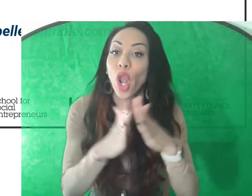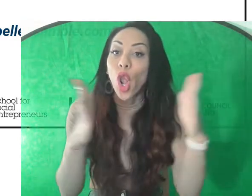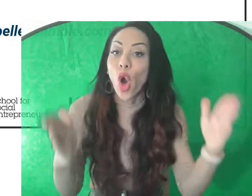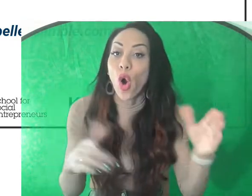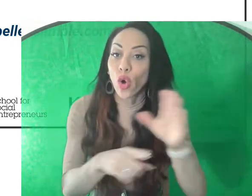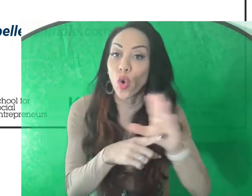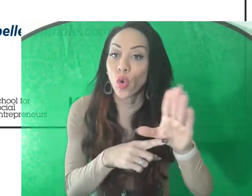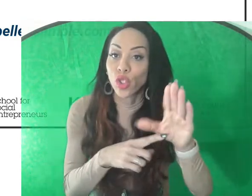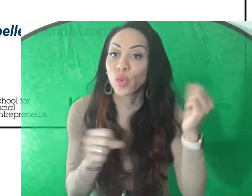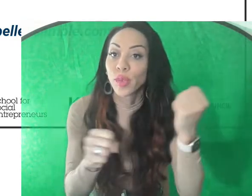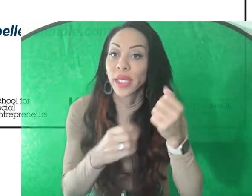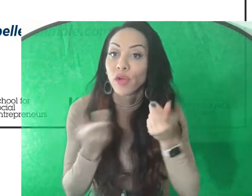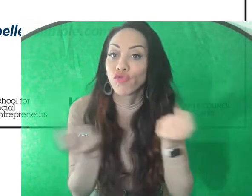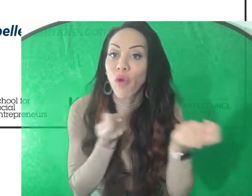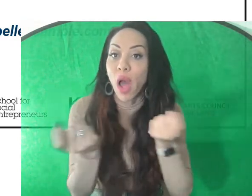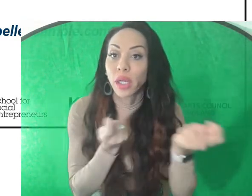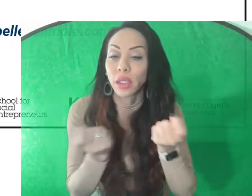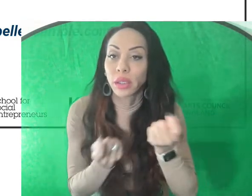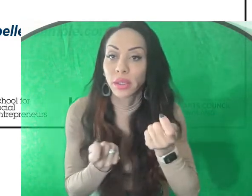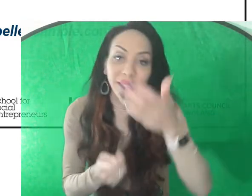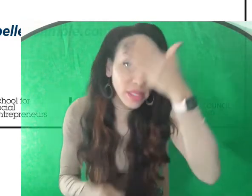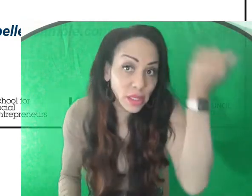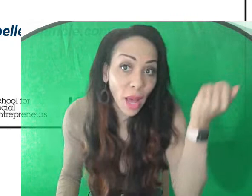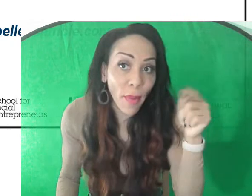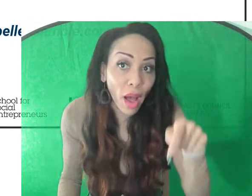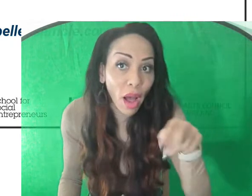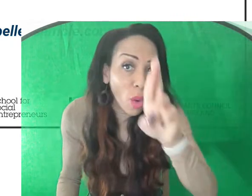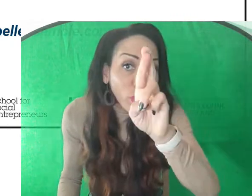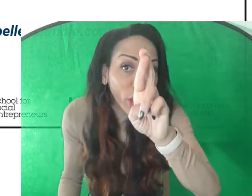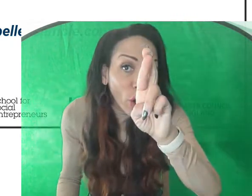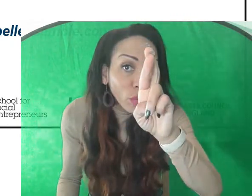summer, and that we hope to repeat as well,